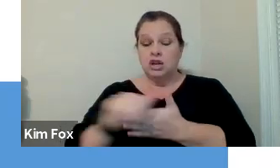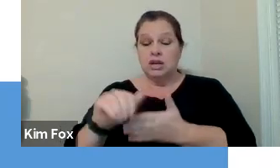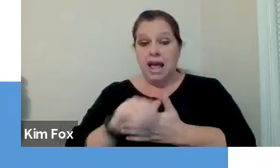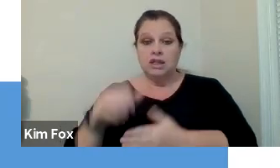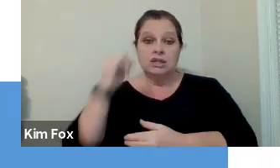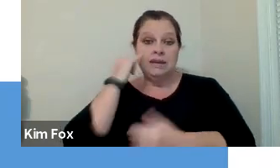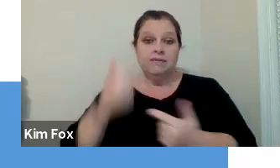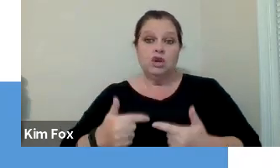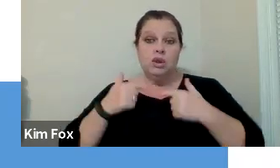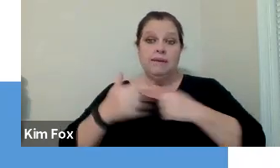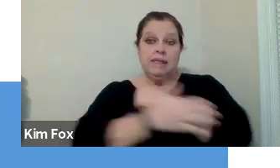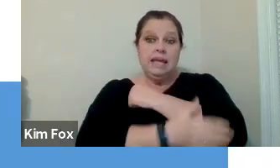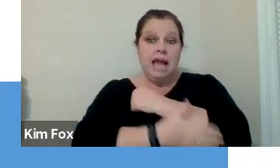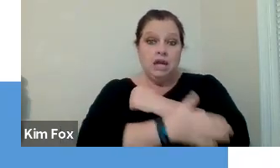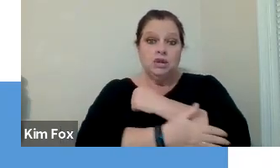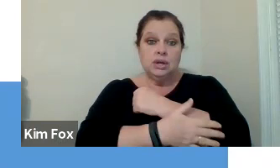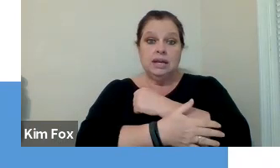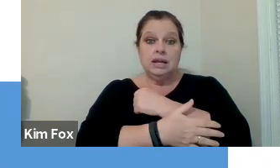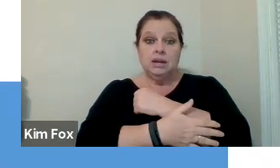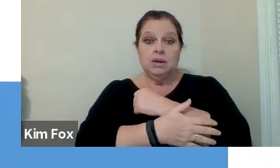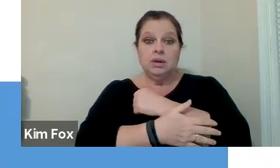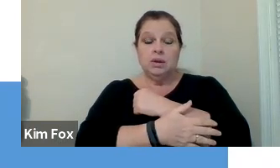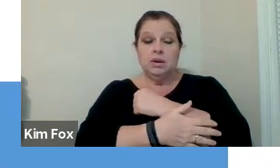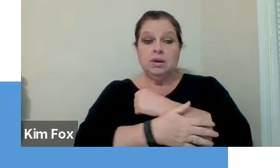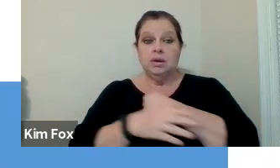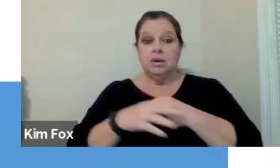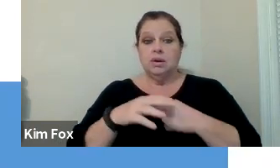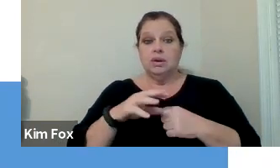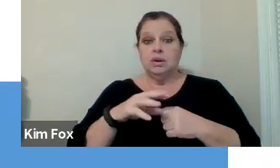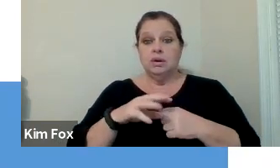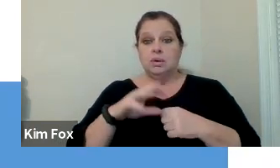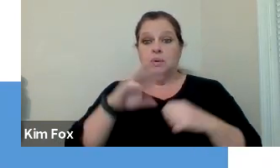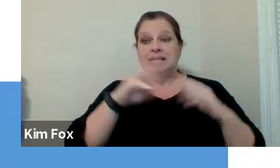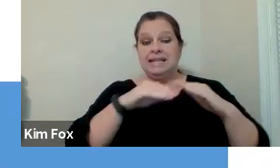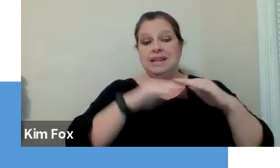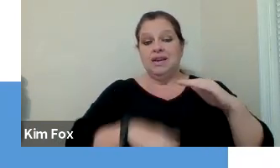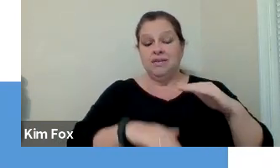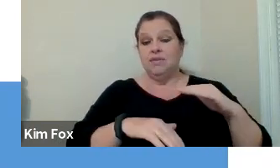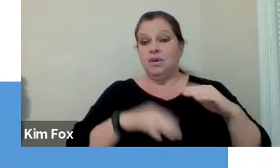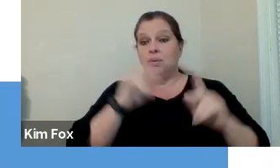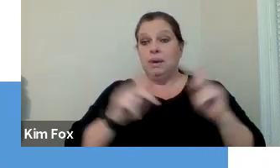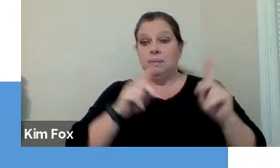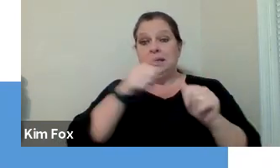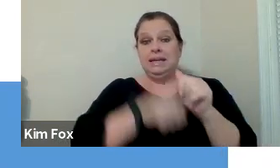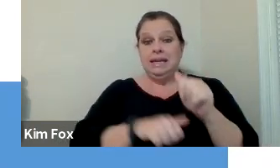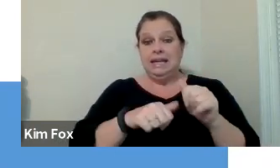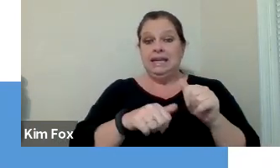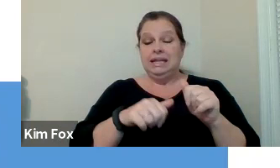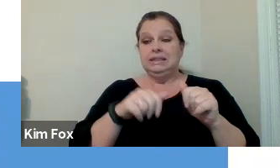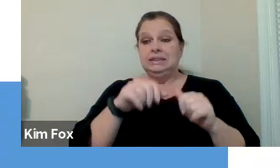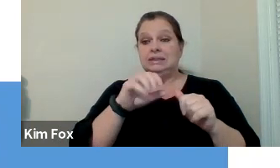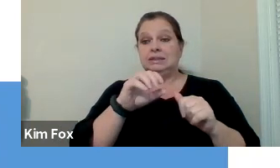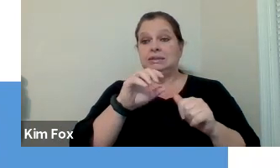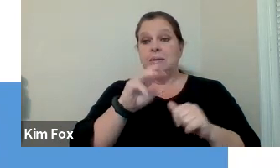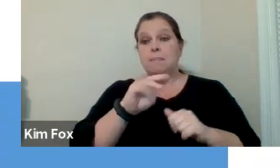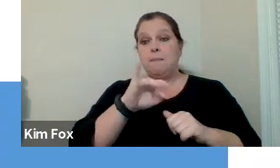live in a country, in a county with 6 or few people per square mile, and you're either moving at least 500